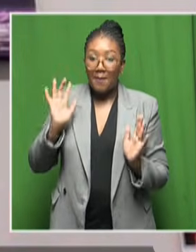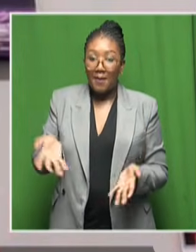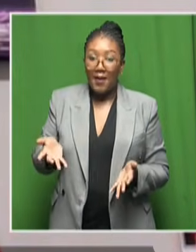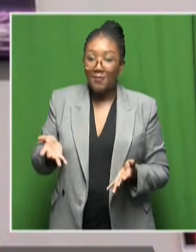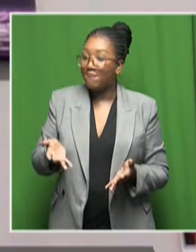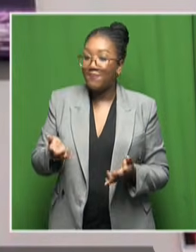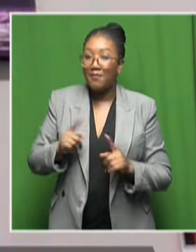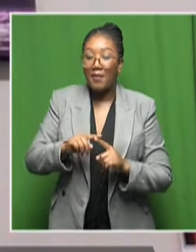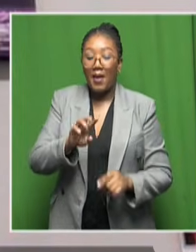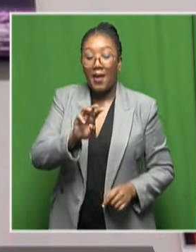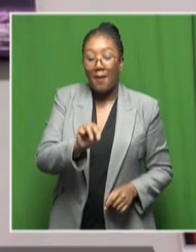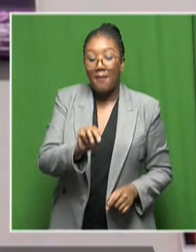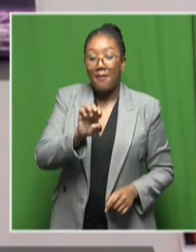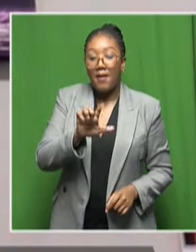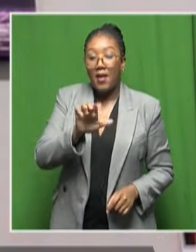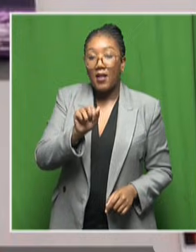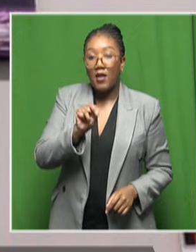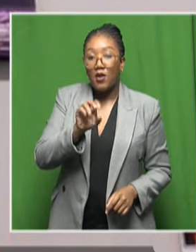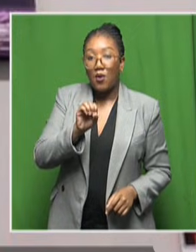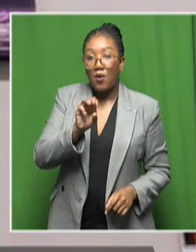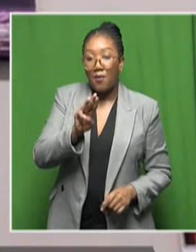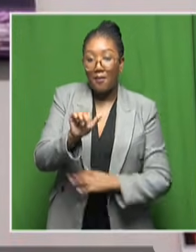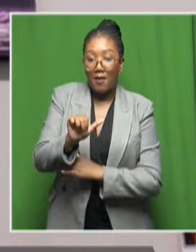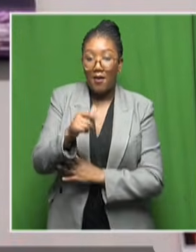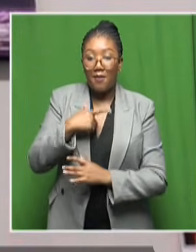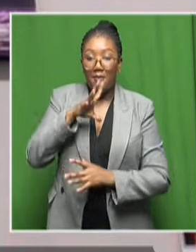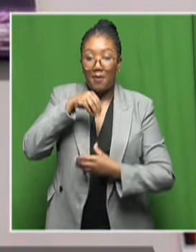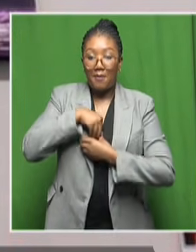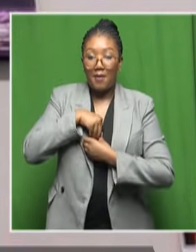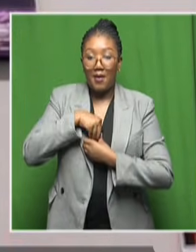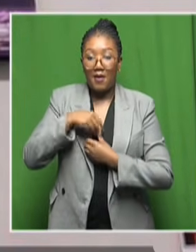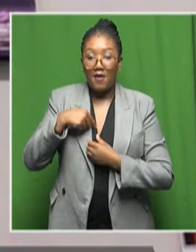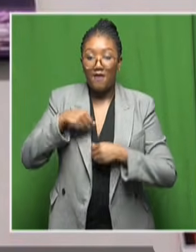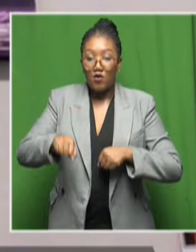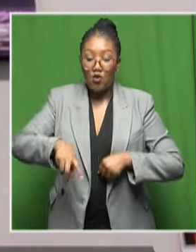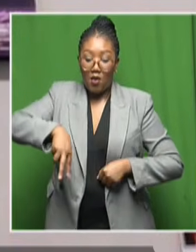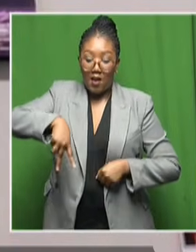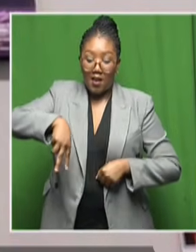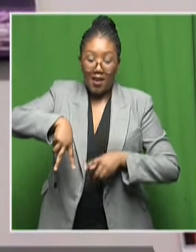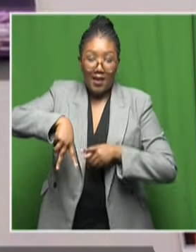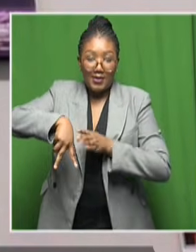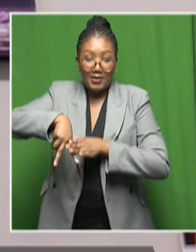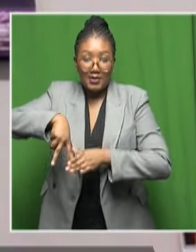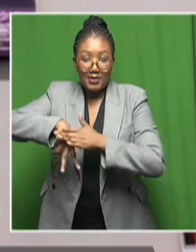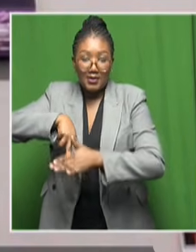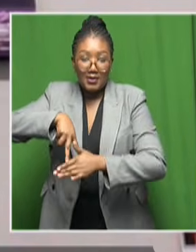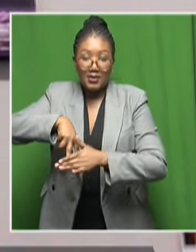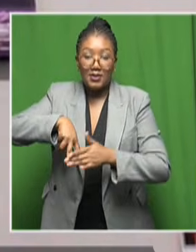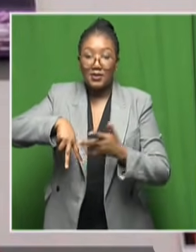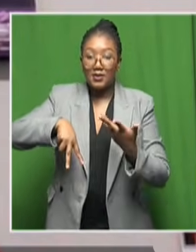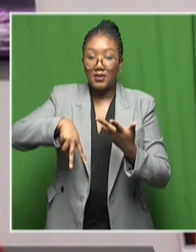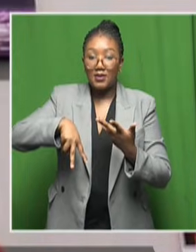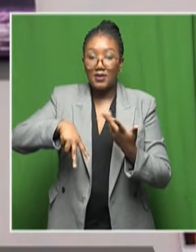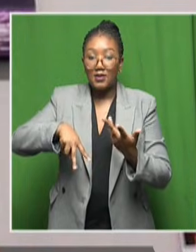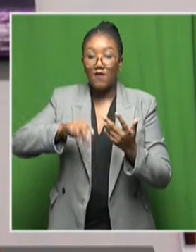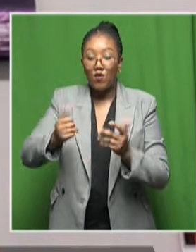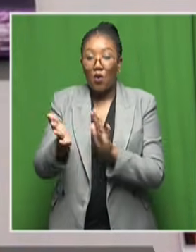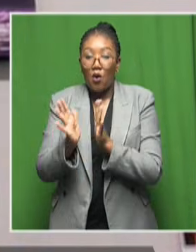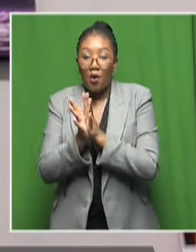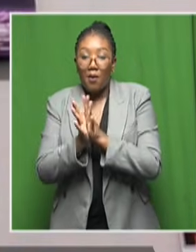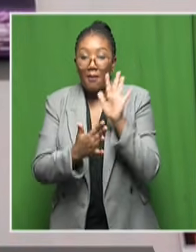But melanoma especially occurs in your extremities, like your legs and things, the palms, your soles of your